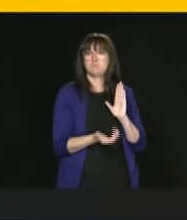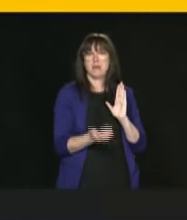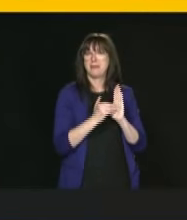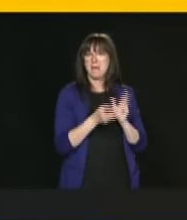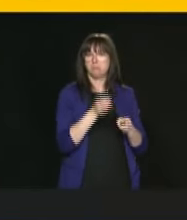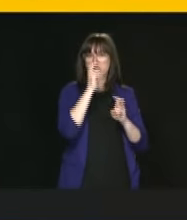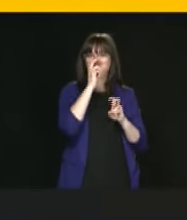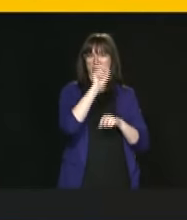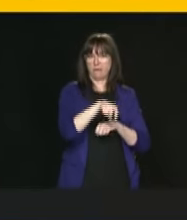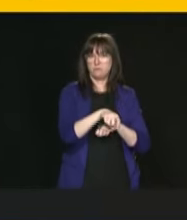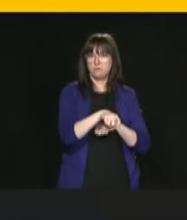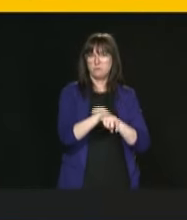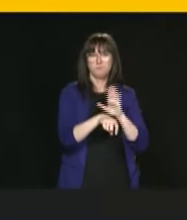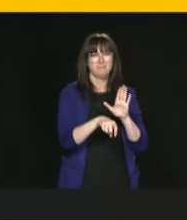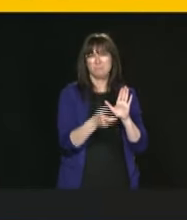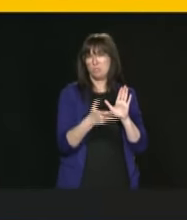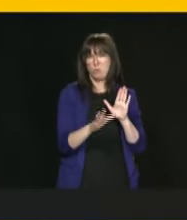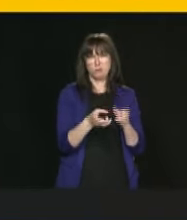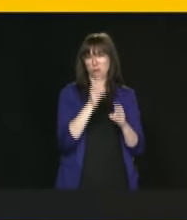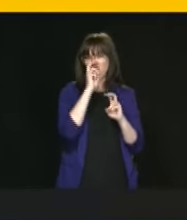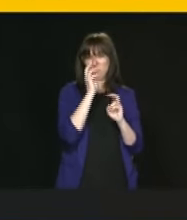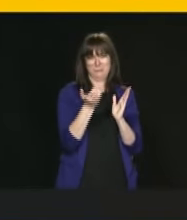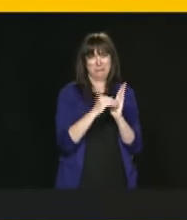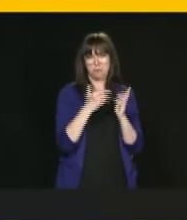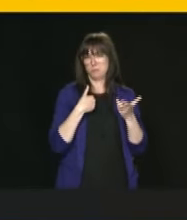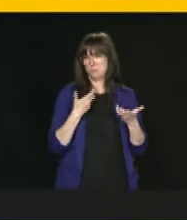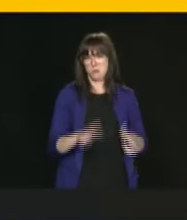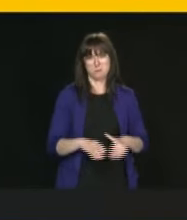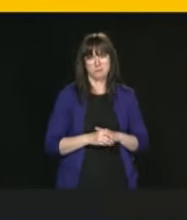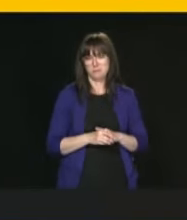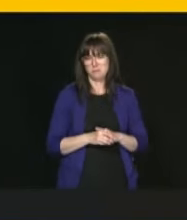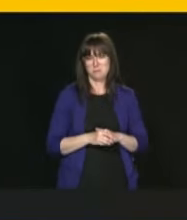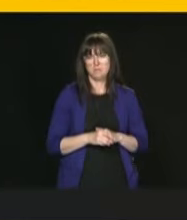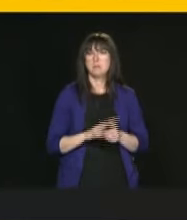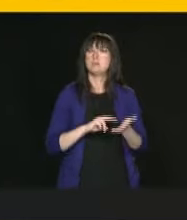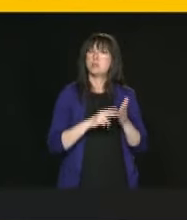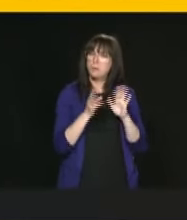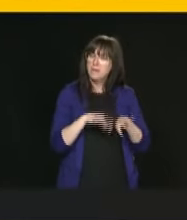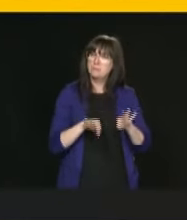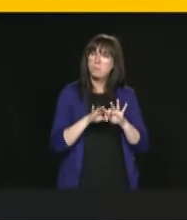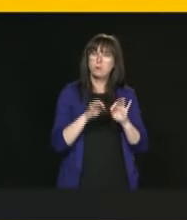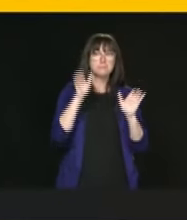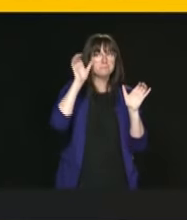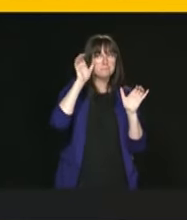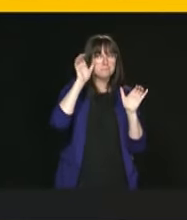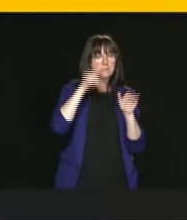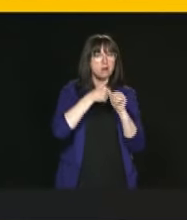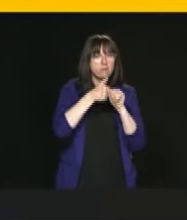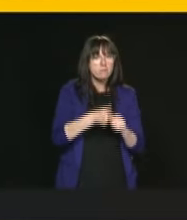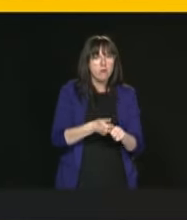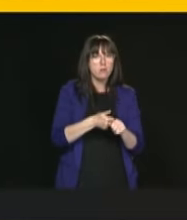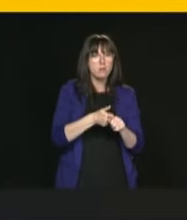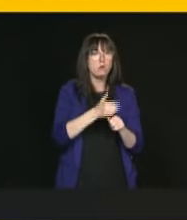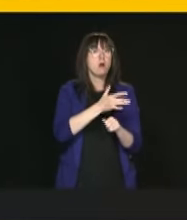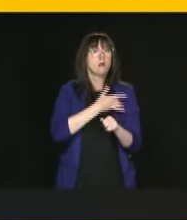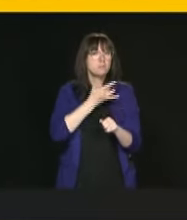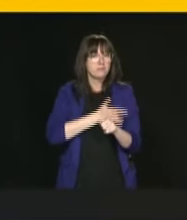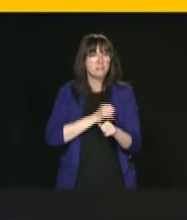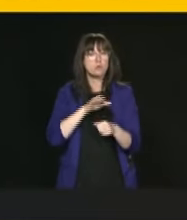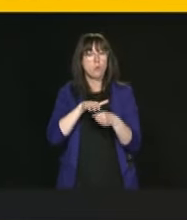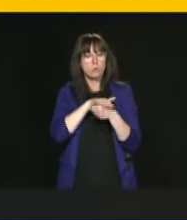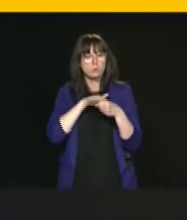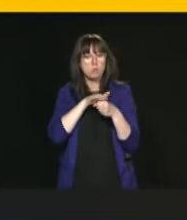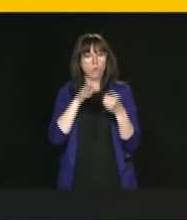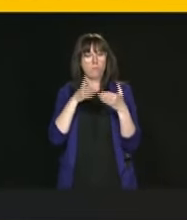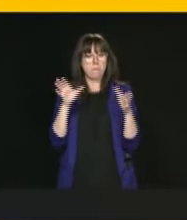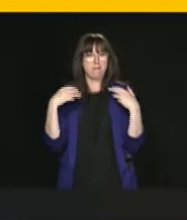happen. So I think everybody continues have to listen to their provincial or local public health officers, because this is